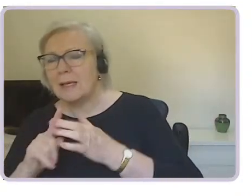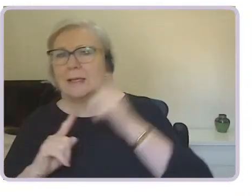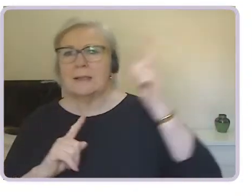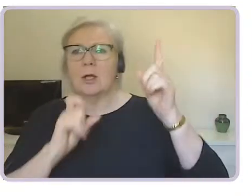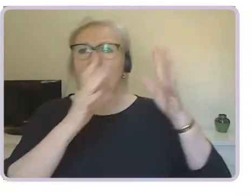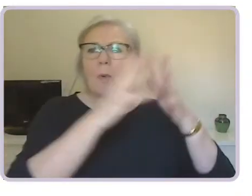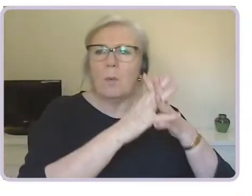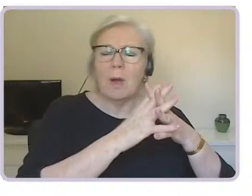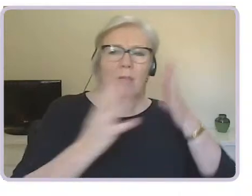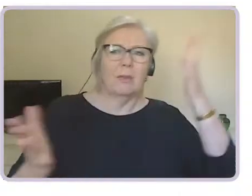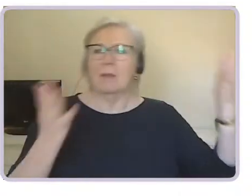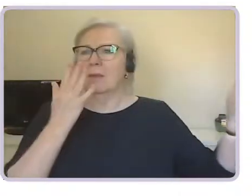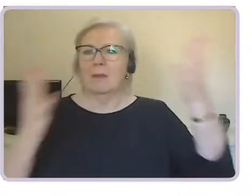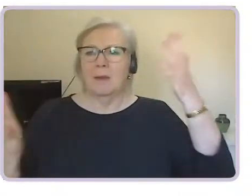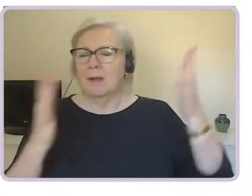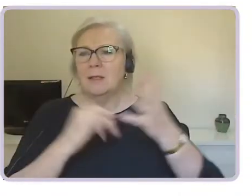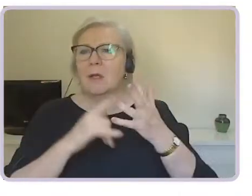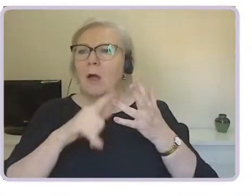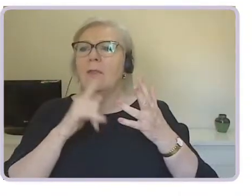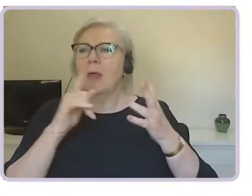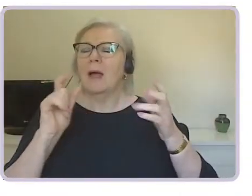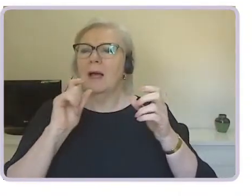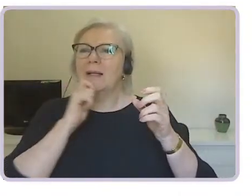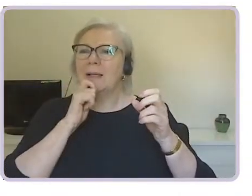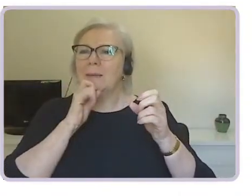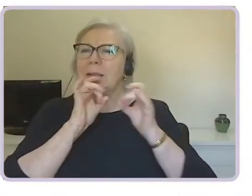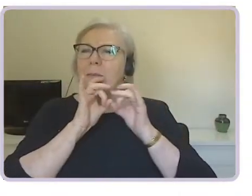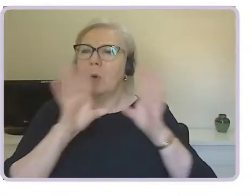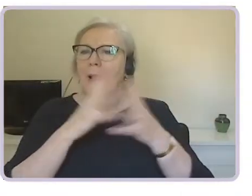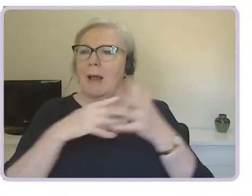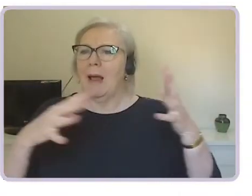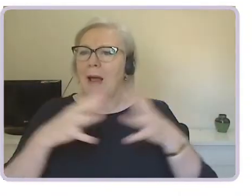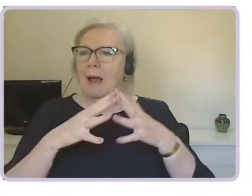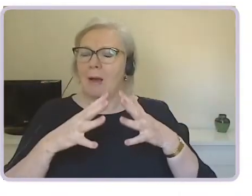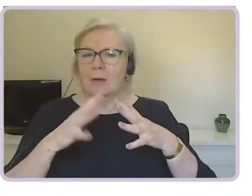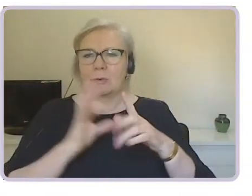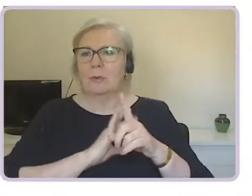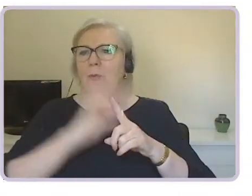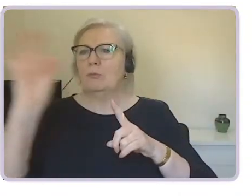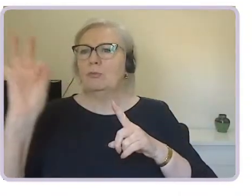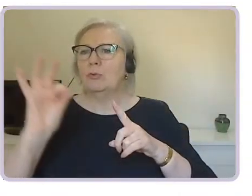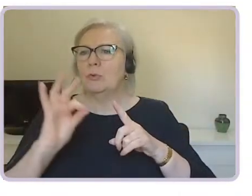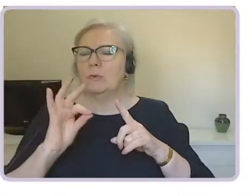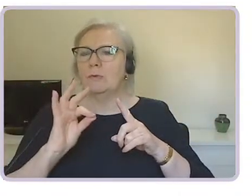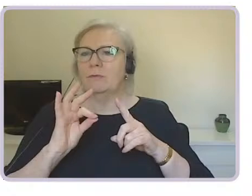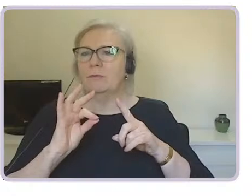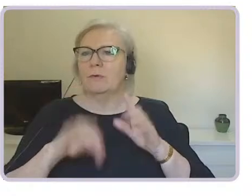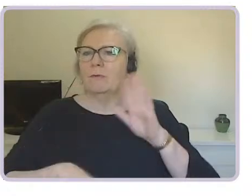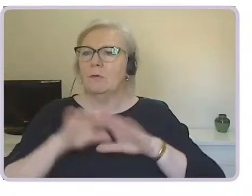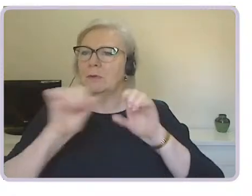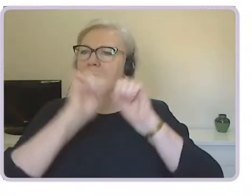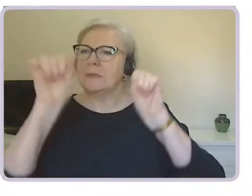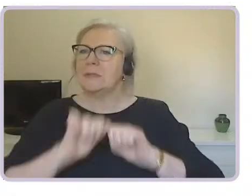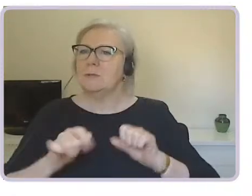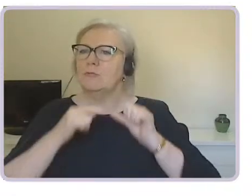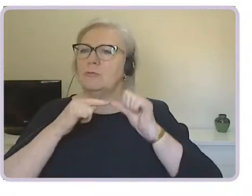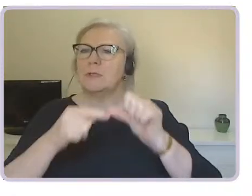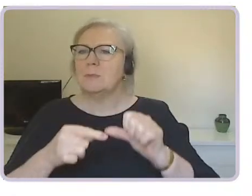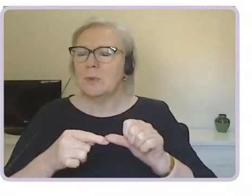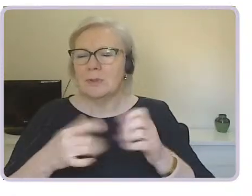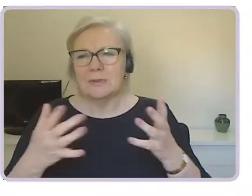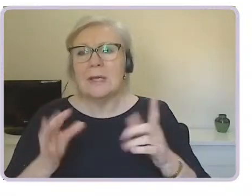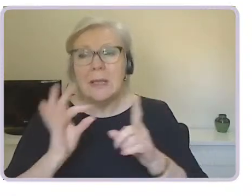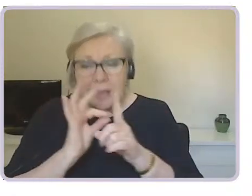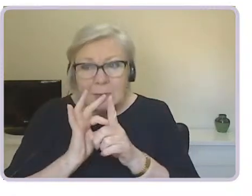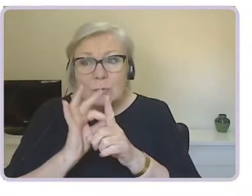getting in the way of the systemic response. It's improved, but it's not perfect. And I think, as the chair